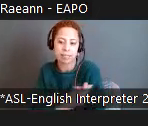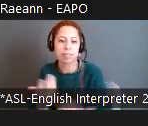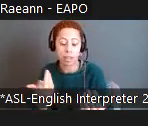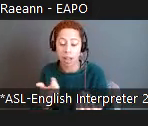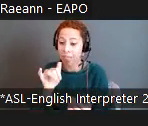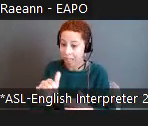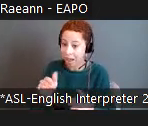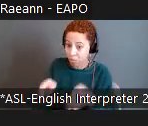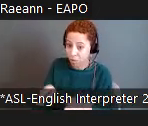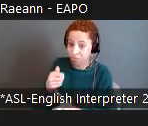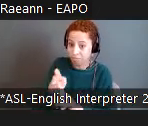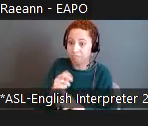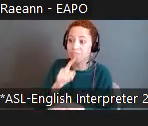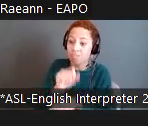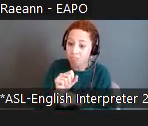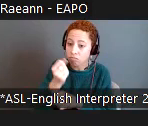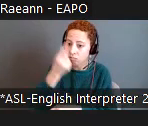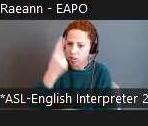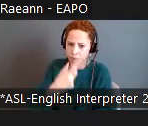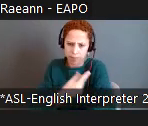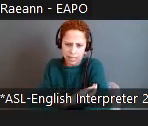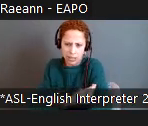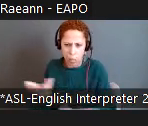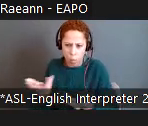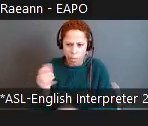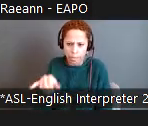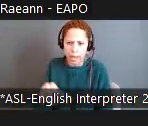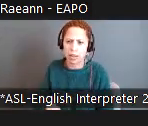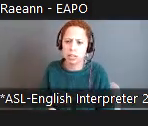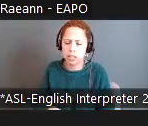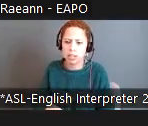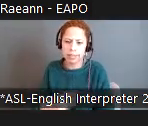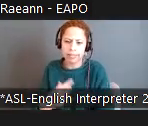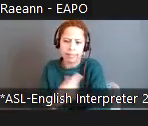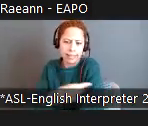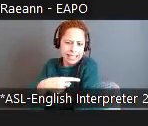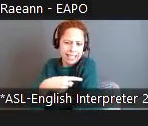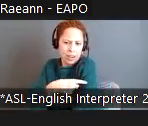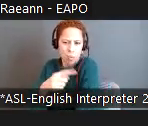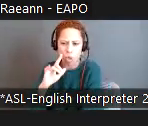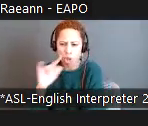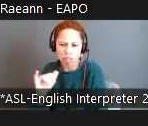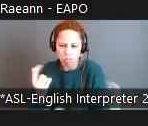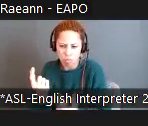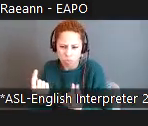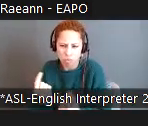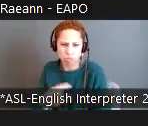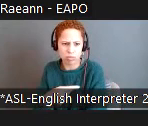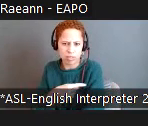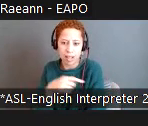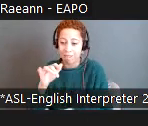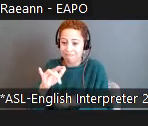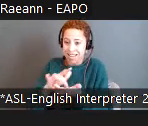to understand what a vaccine is, right? What the needle does, what kind of medication is going to be in